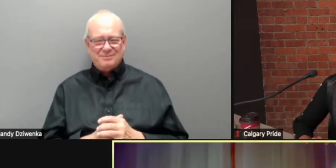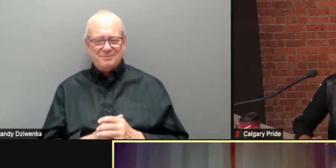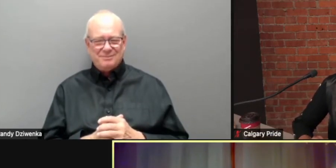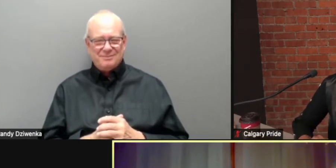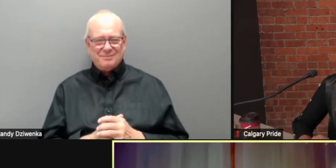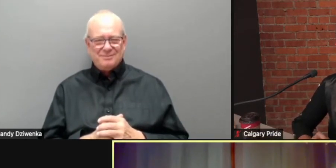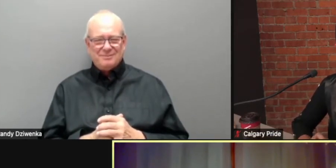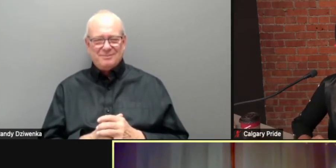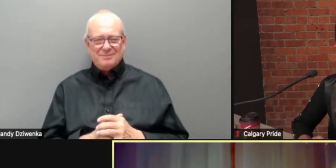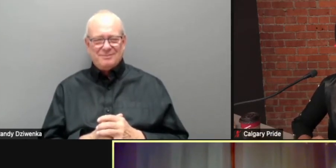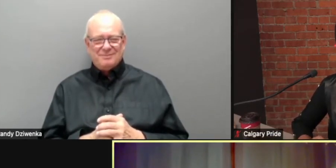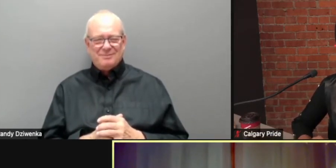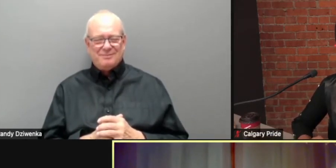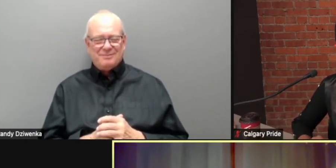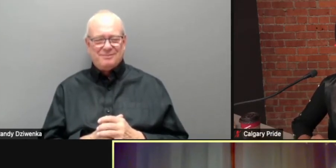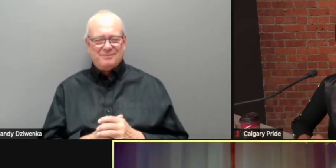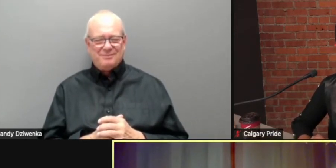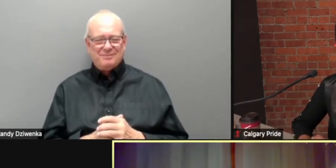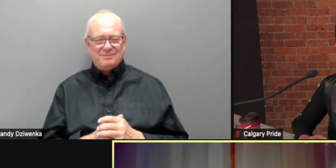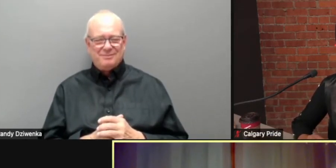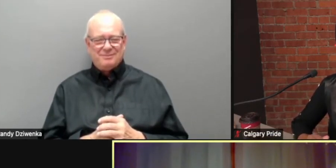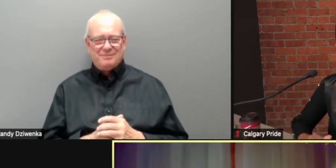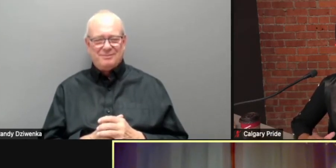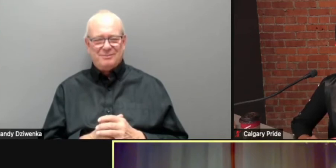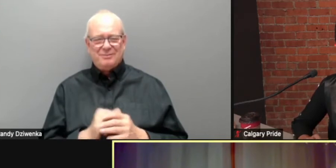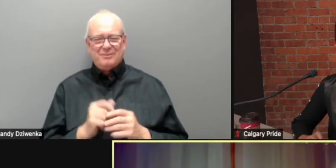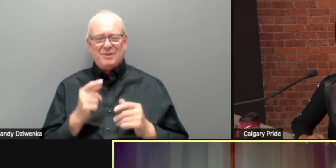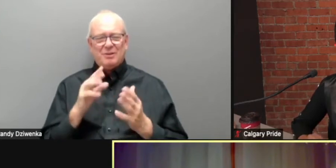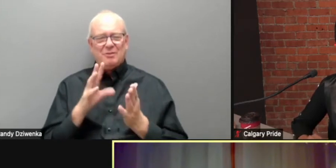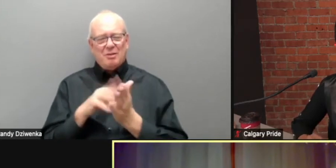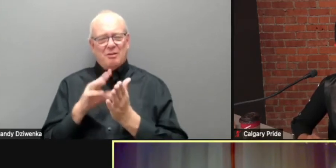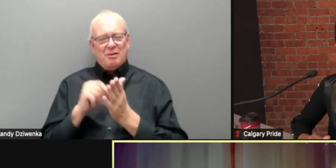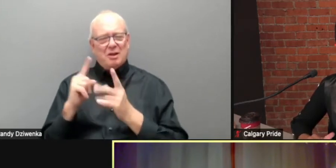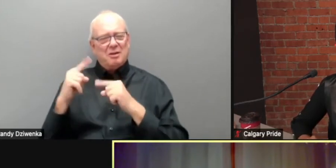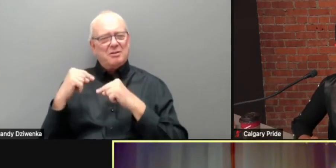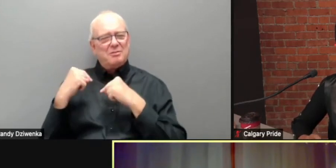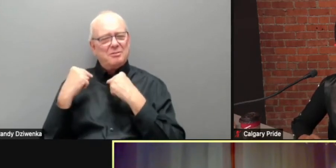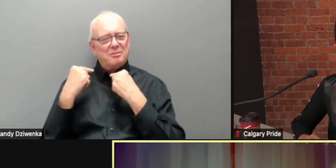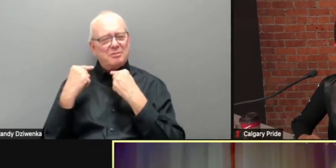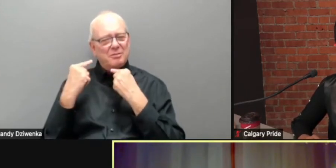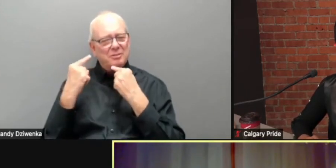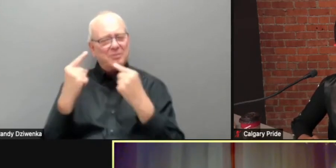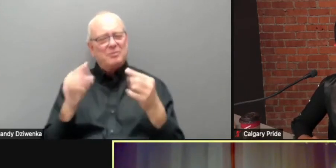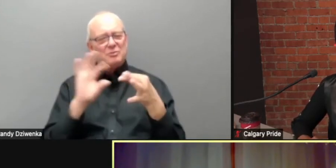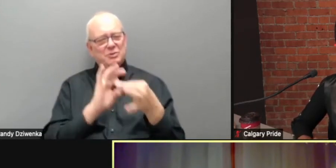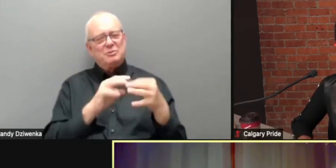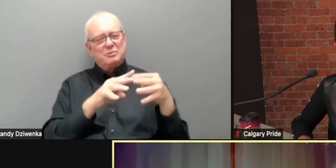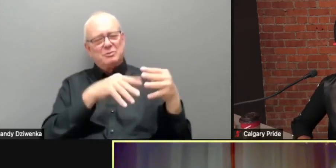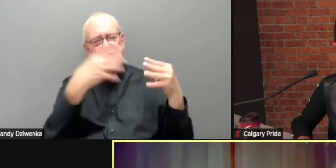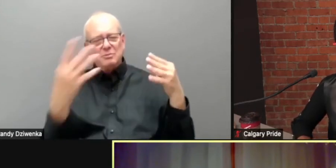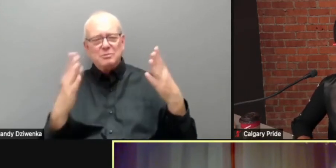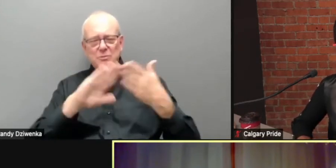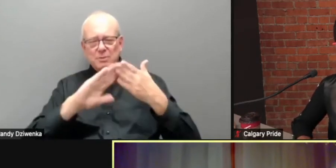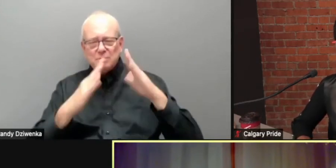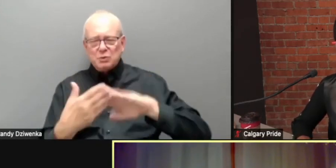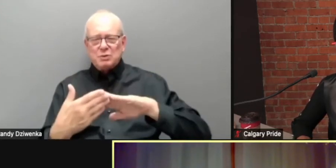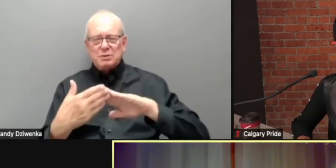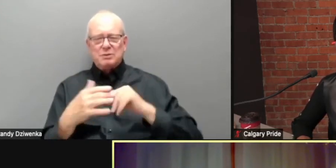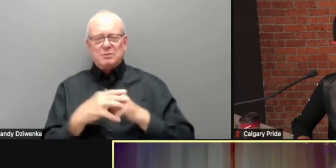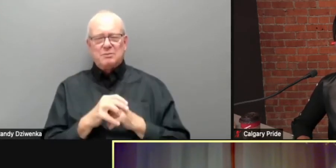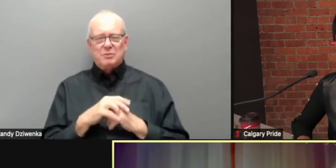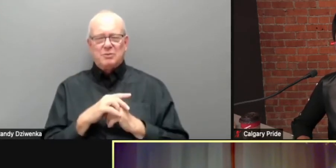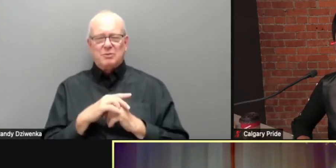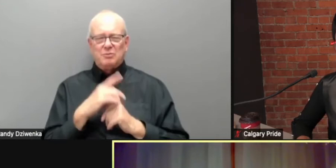What I learned about the 2S LGBTQ plus community is they are wonderful people.